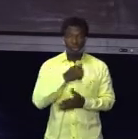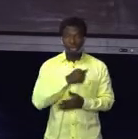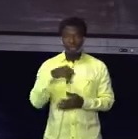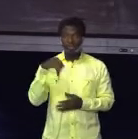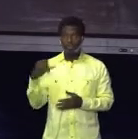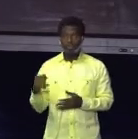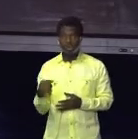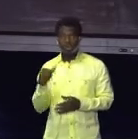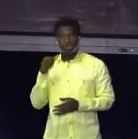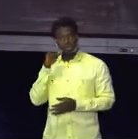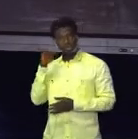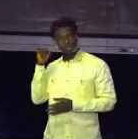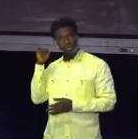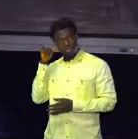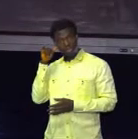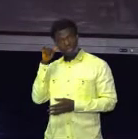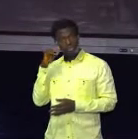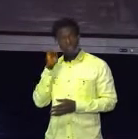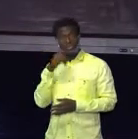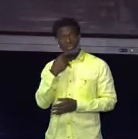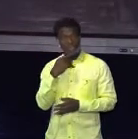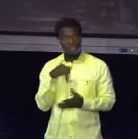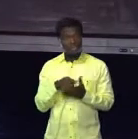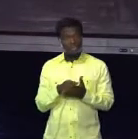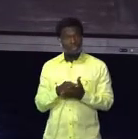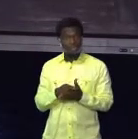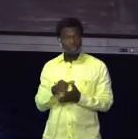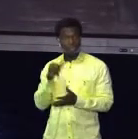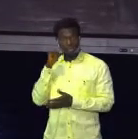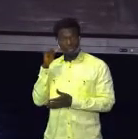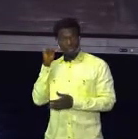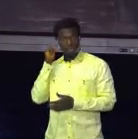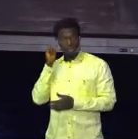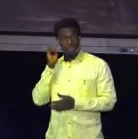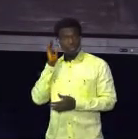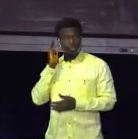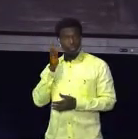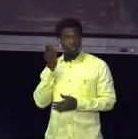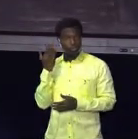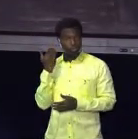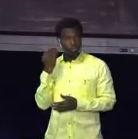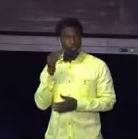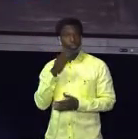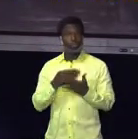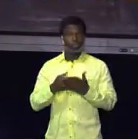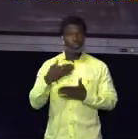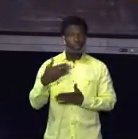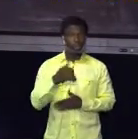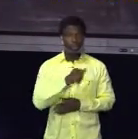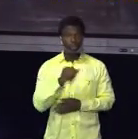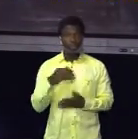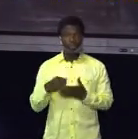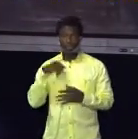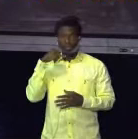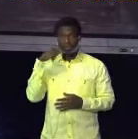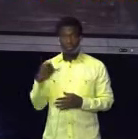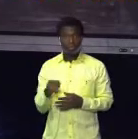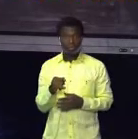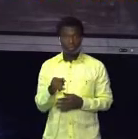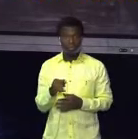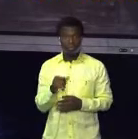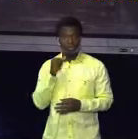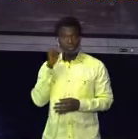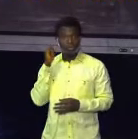biro yesterday. He said it yesterday that he would buy a biro. Would